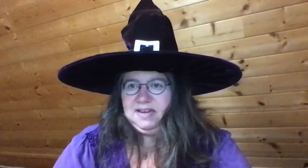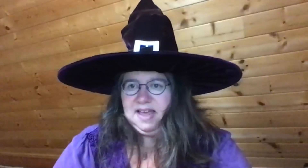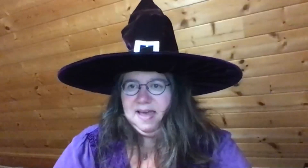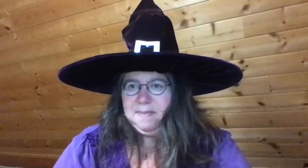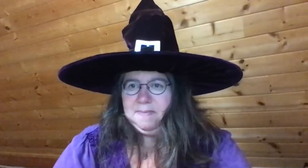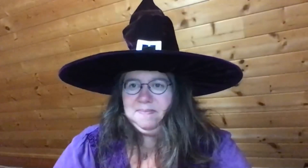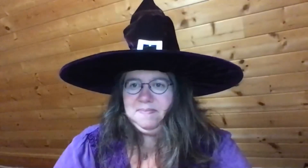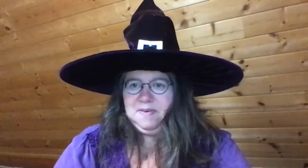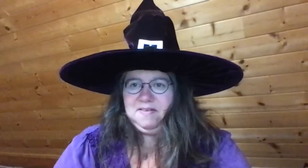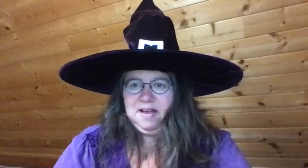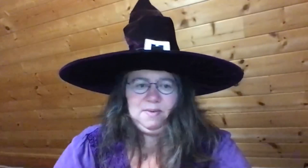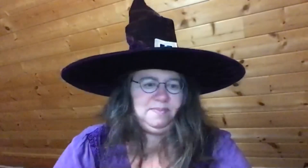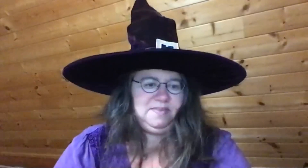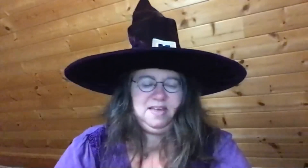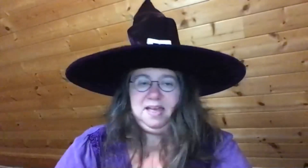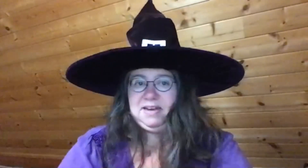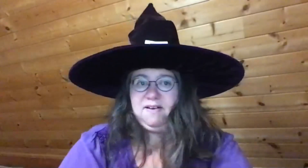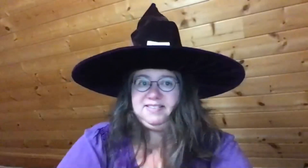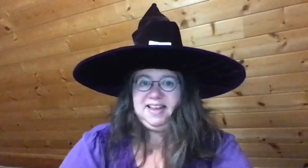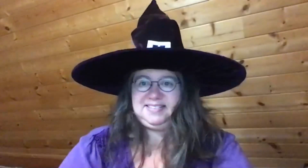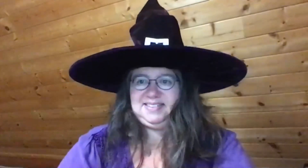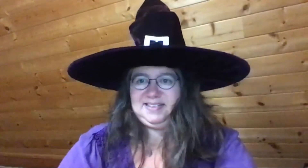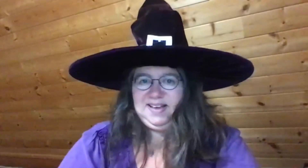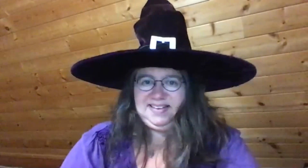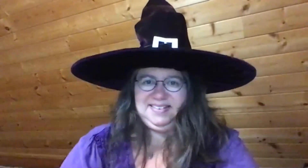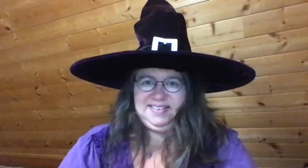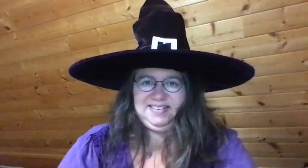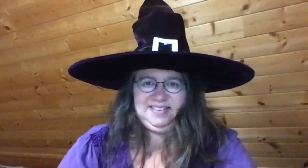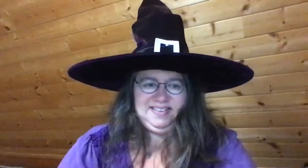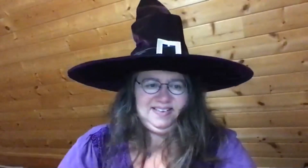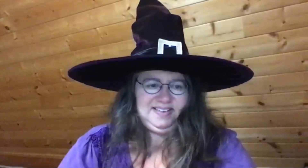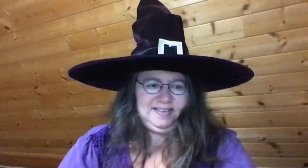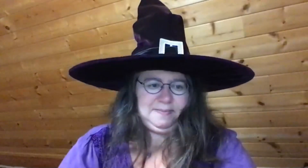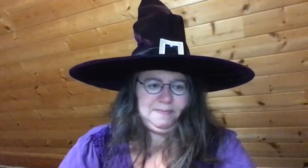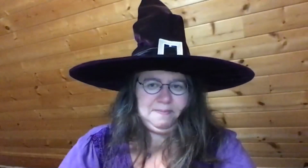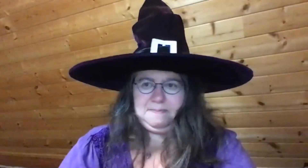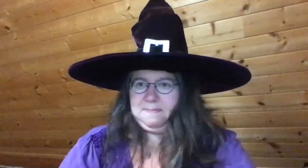think, Amanda M. All right, well, Amanda R is next. Go ahead.